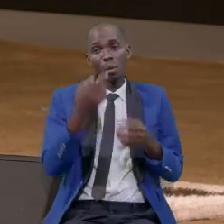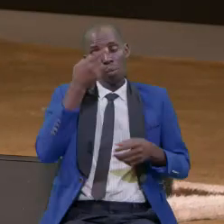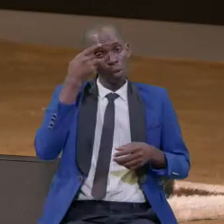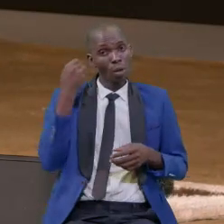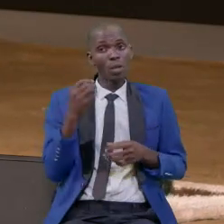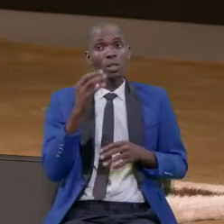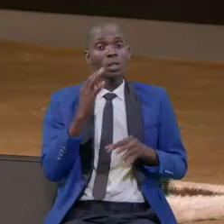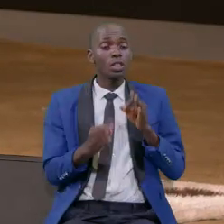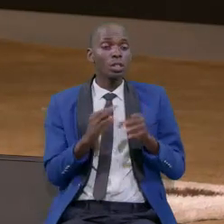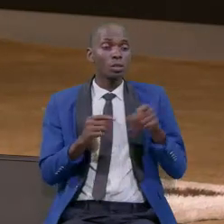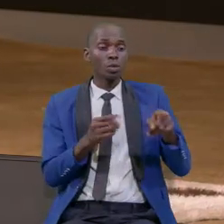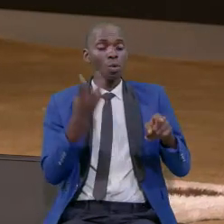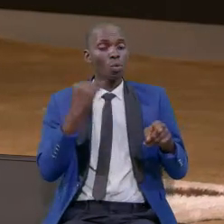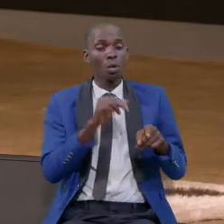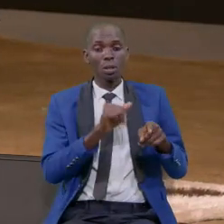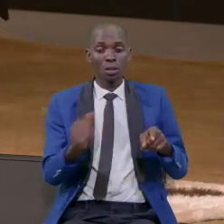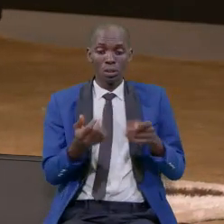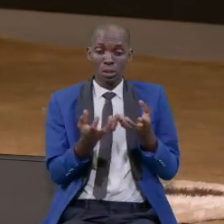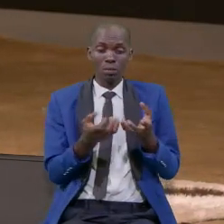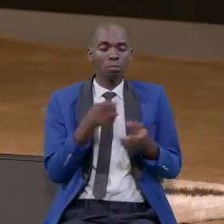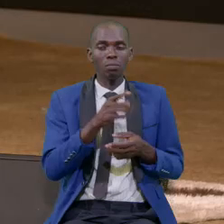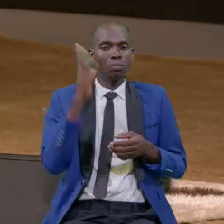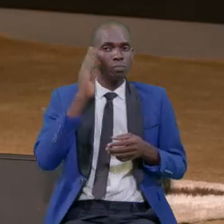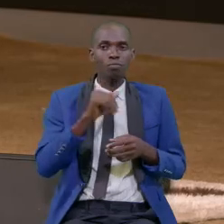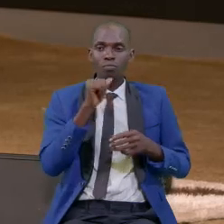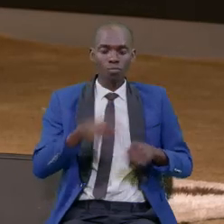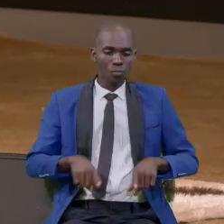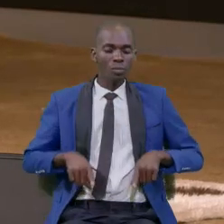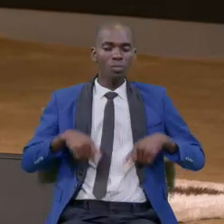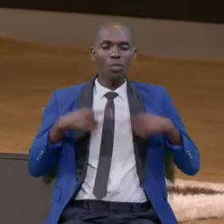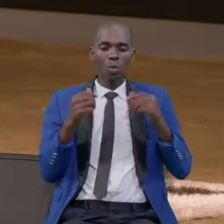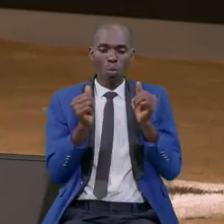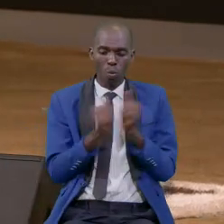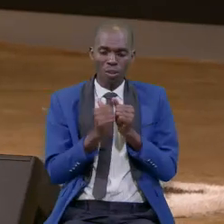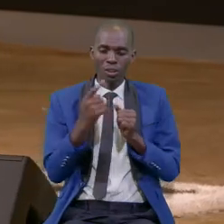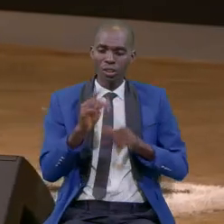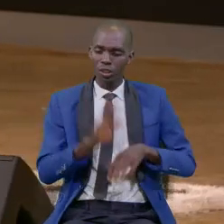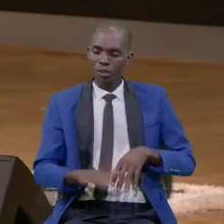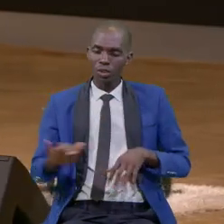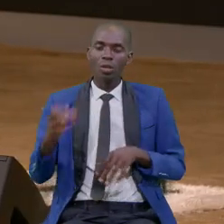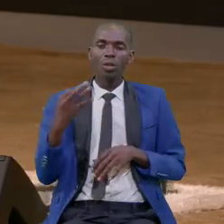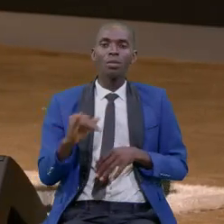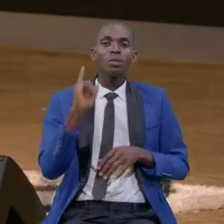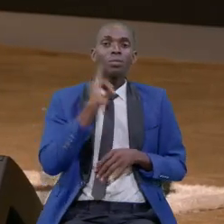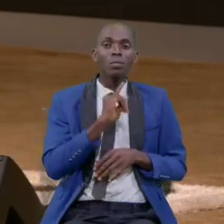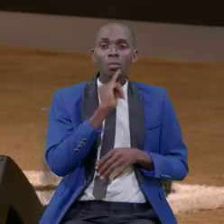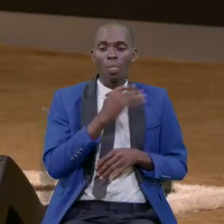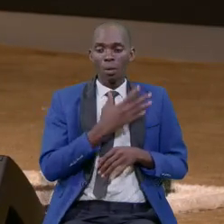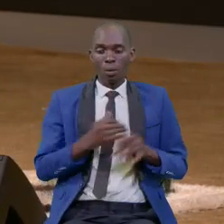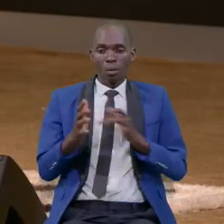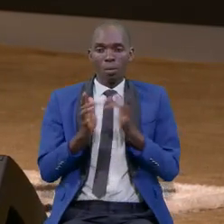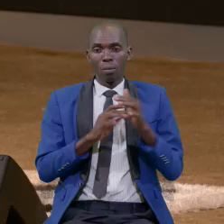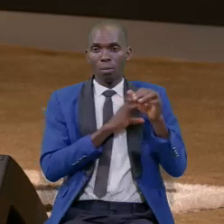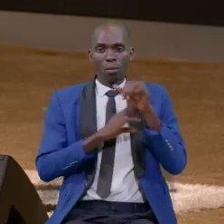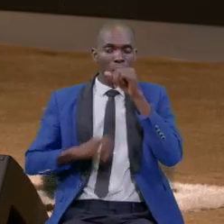still a leper, she will not live within the community of the children of Israel. And Jesus